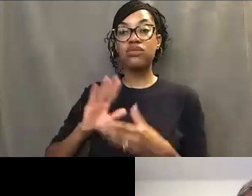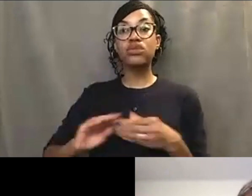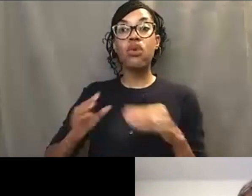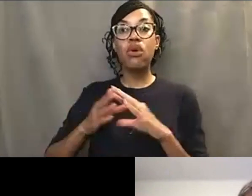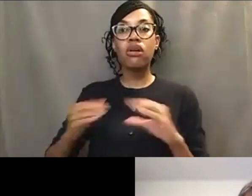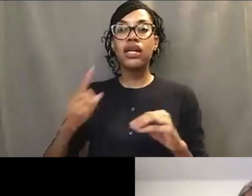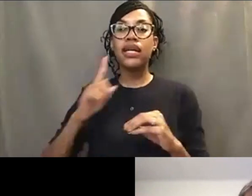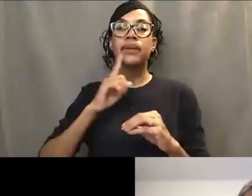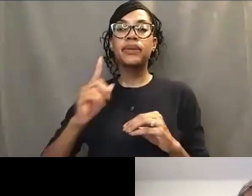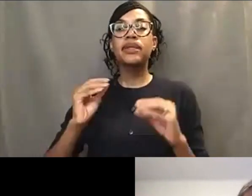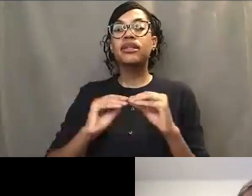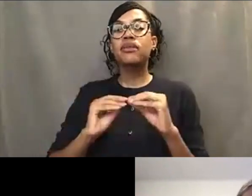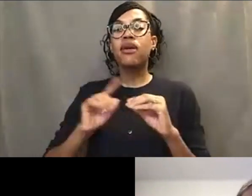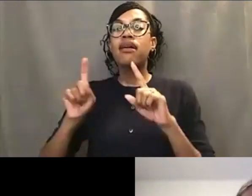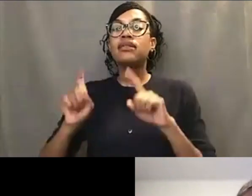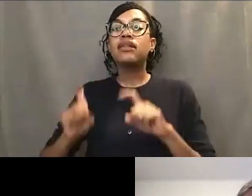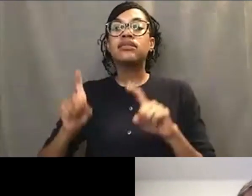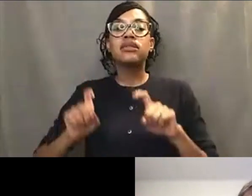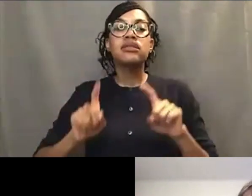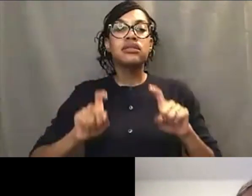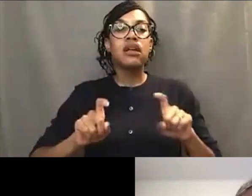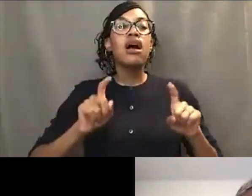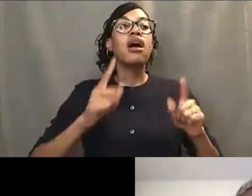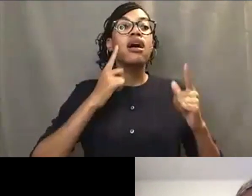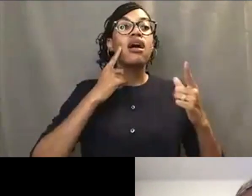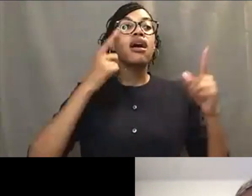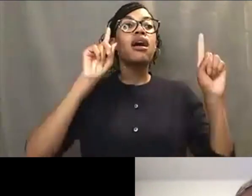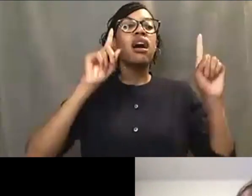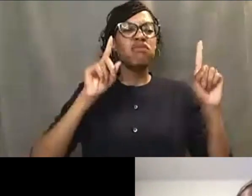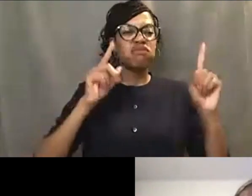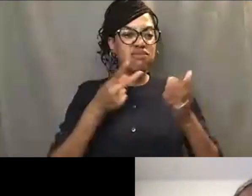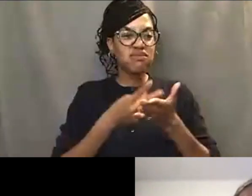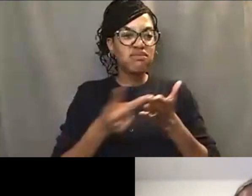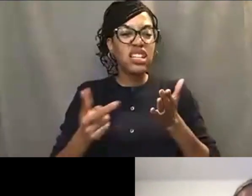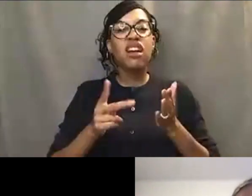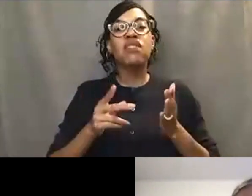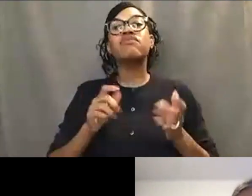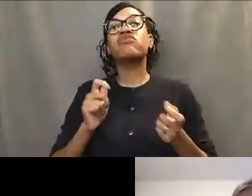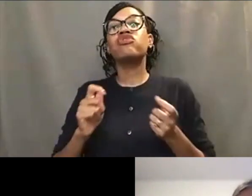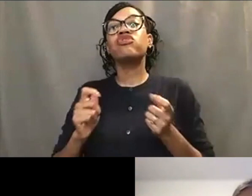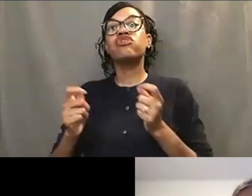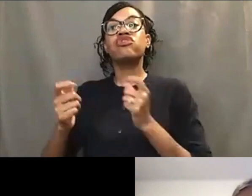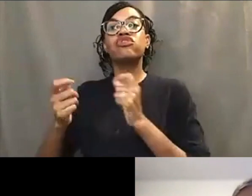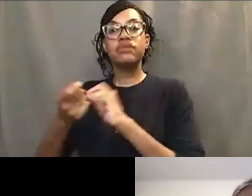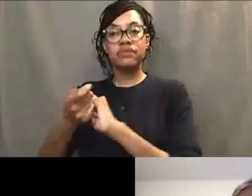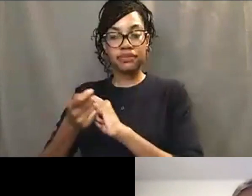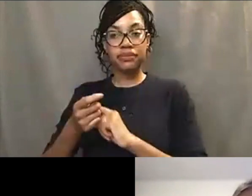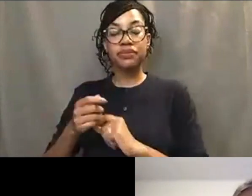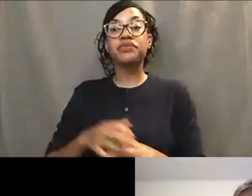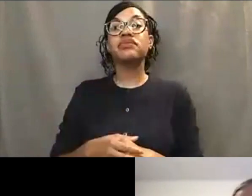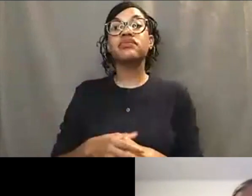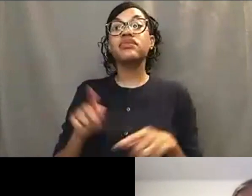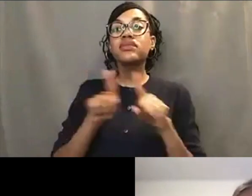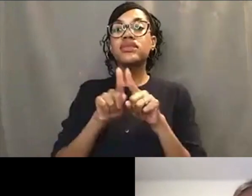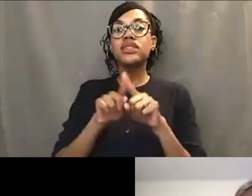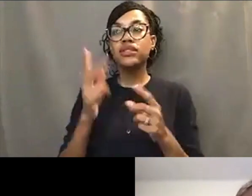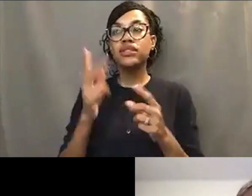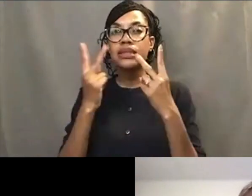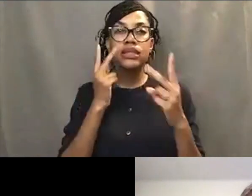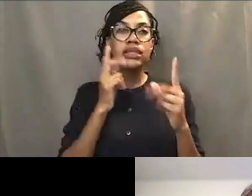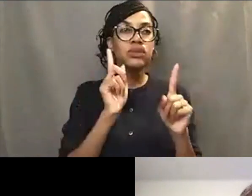multiple fronts as possible points of interventions and places to organize, to fight, and to